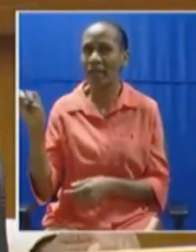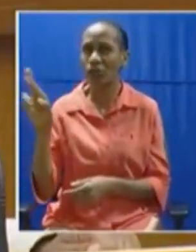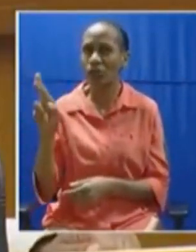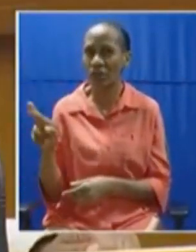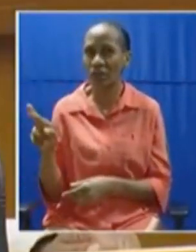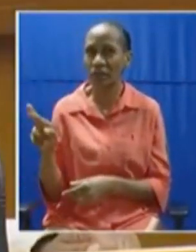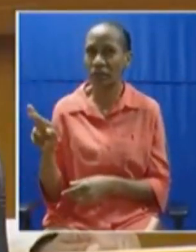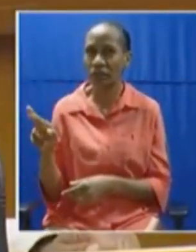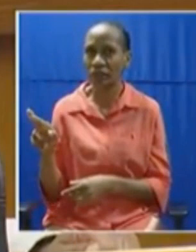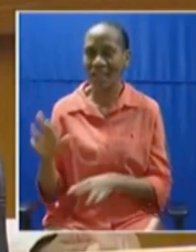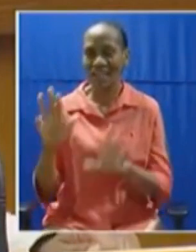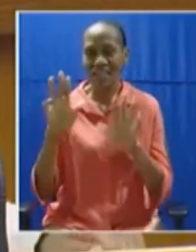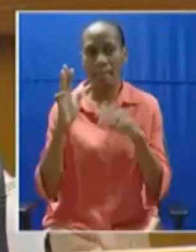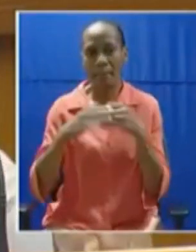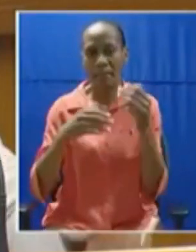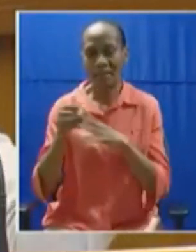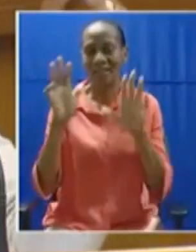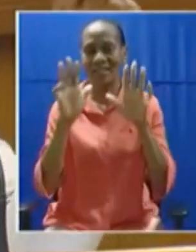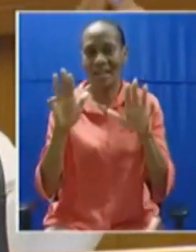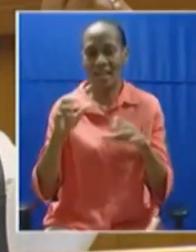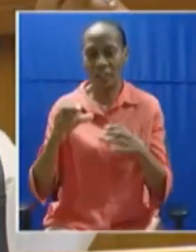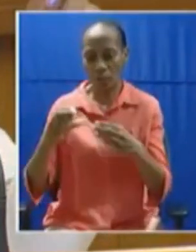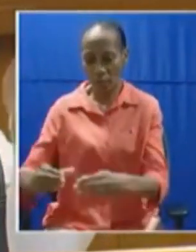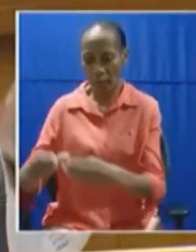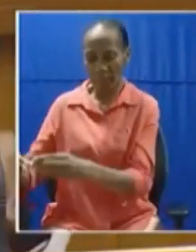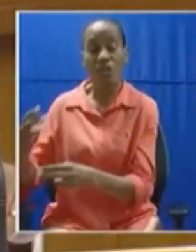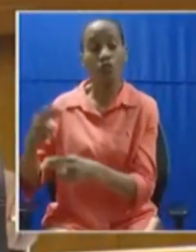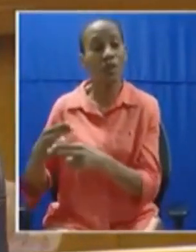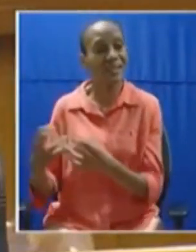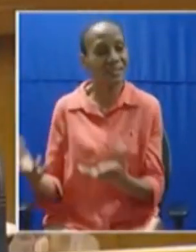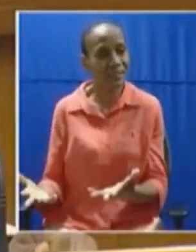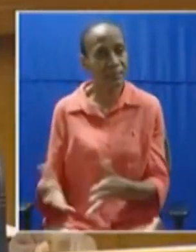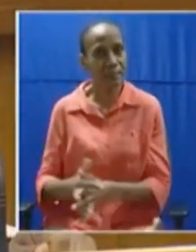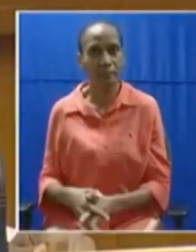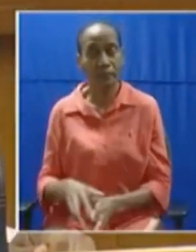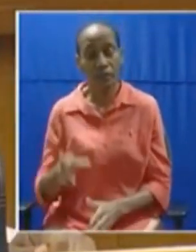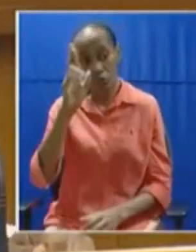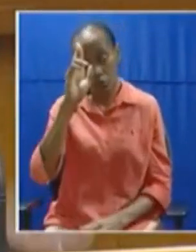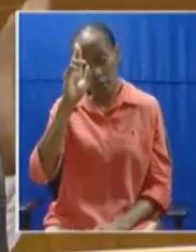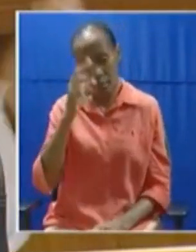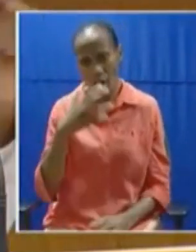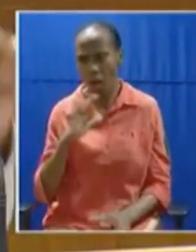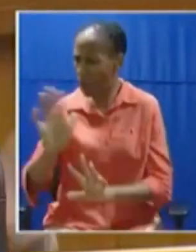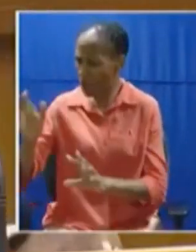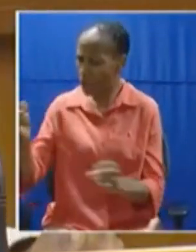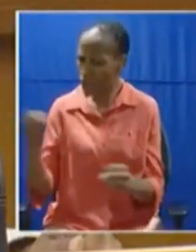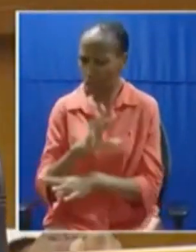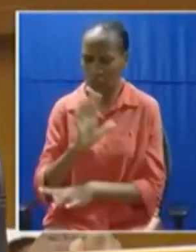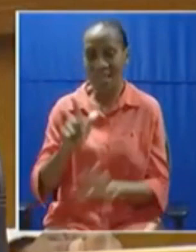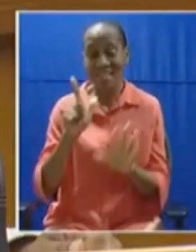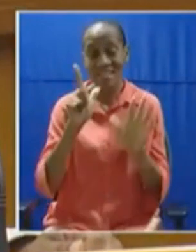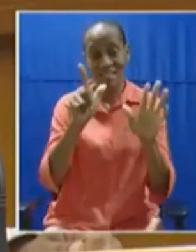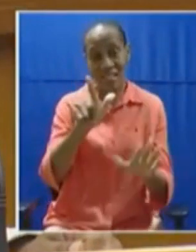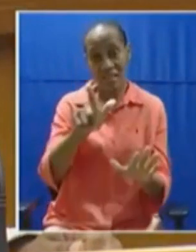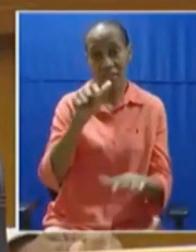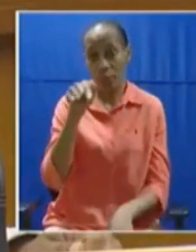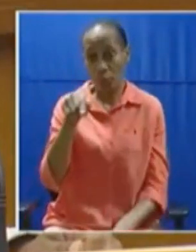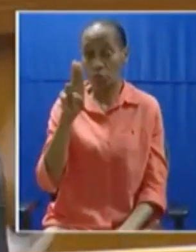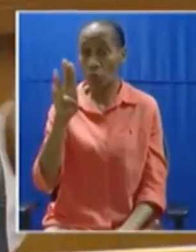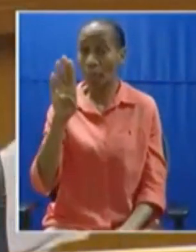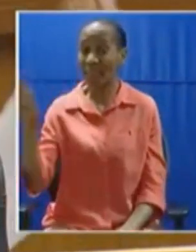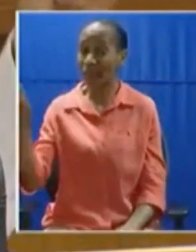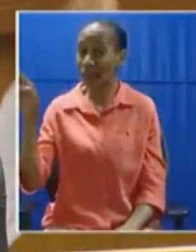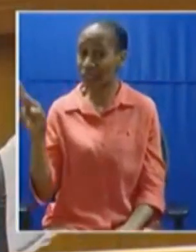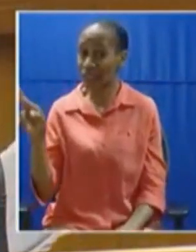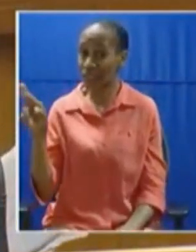9 pit toilets. Remember, also, don't be shocked, 7.2 billion rand